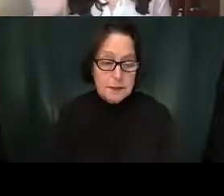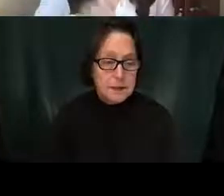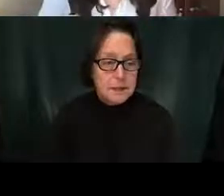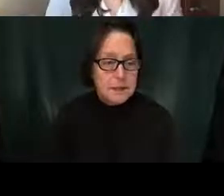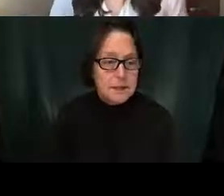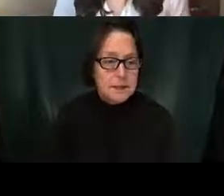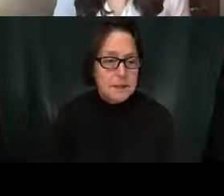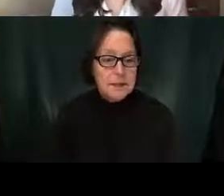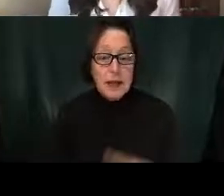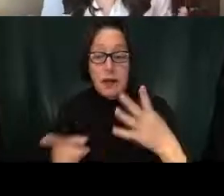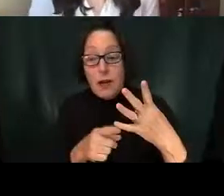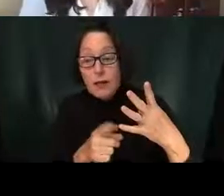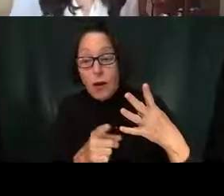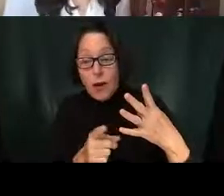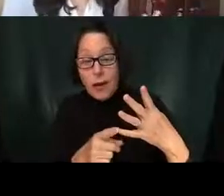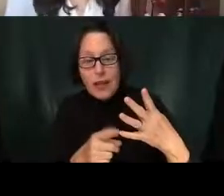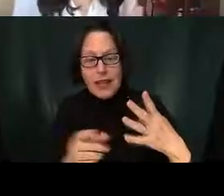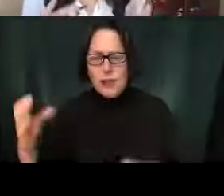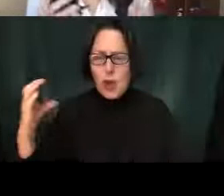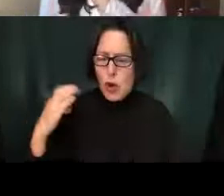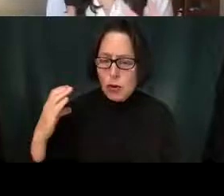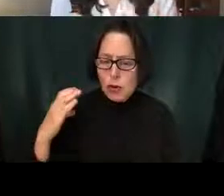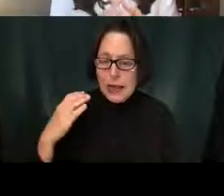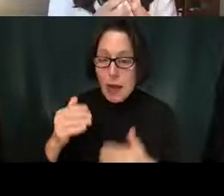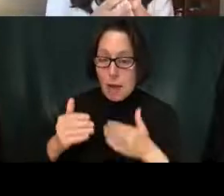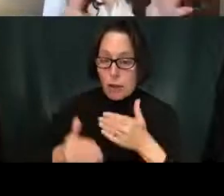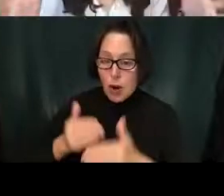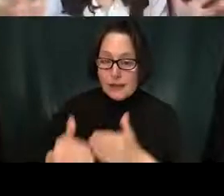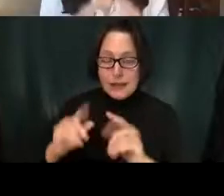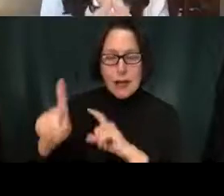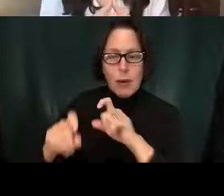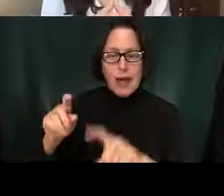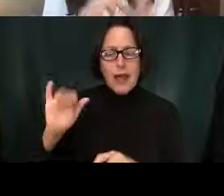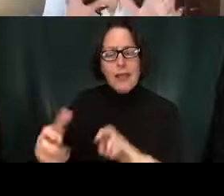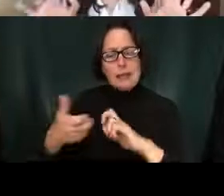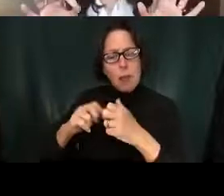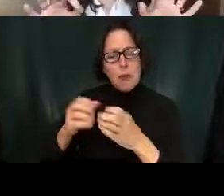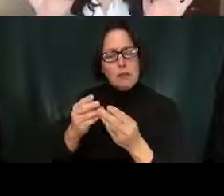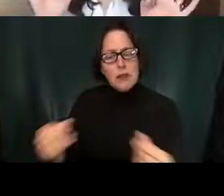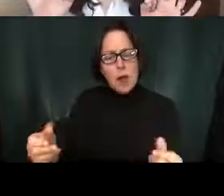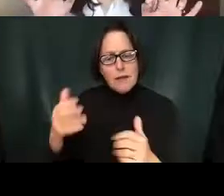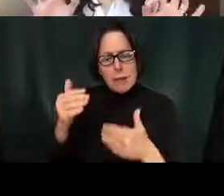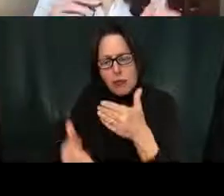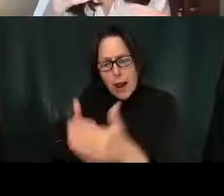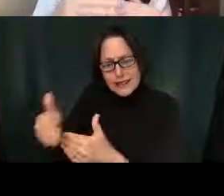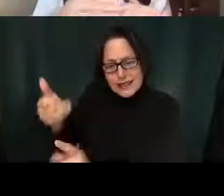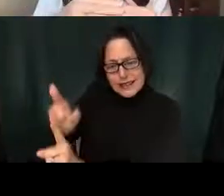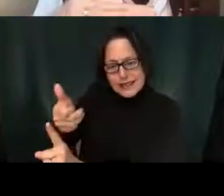Then the 4th type of question is a coaching process inquiry. And this is really around the problem-solving process or